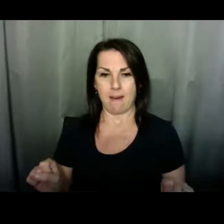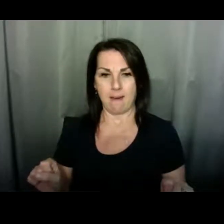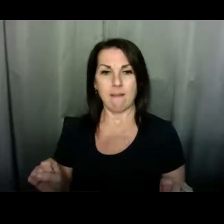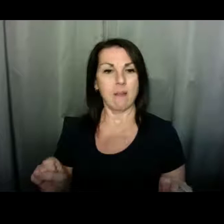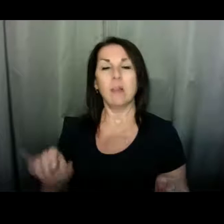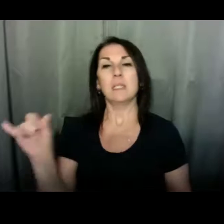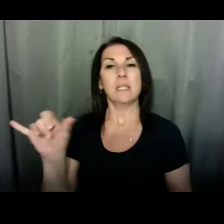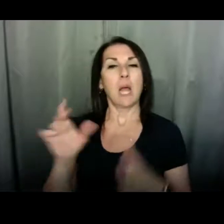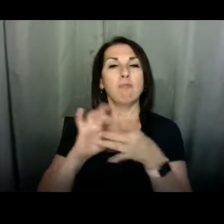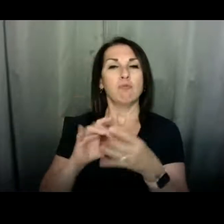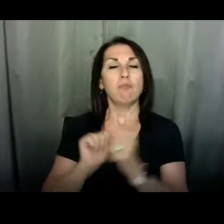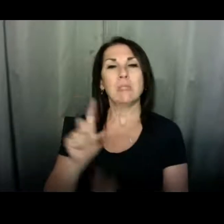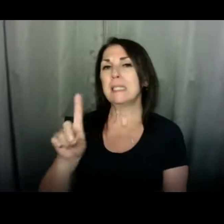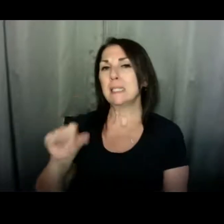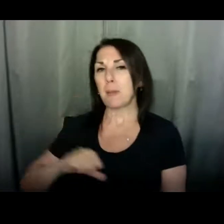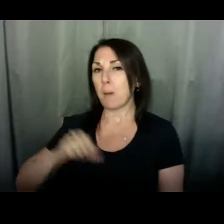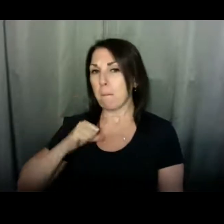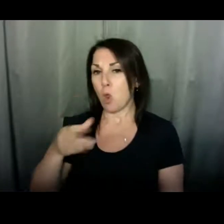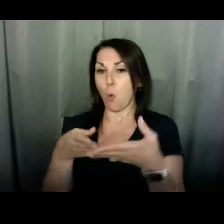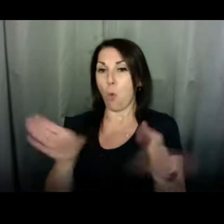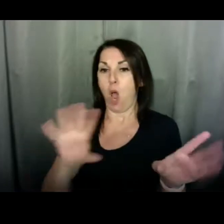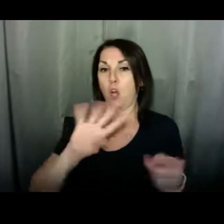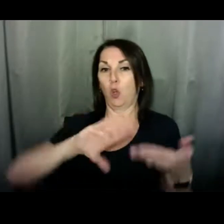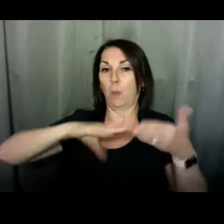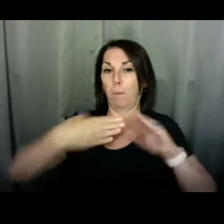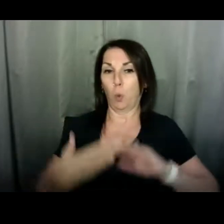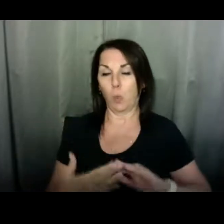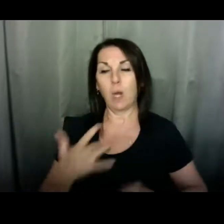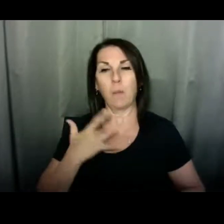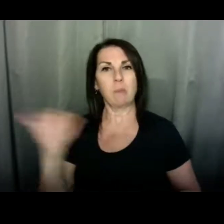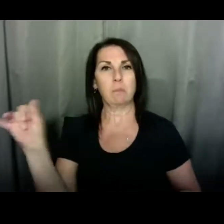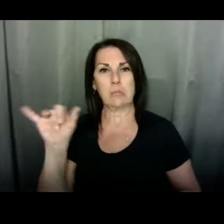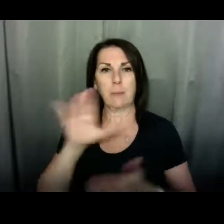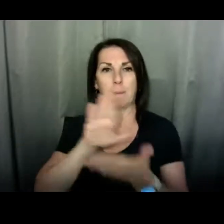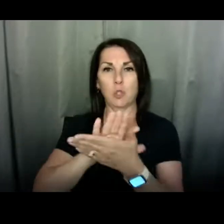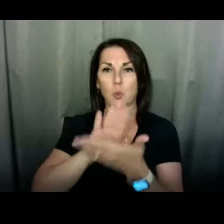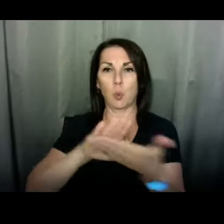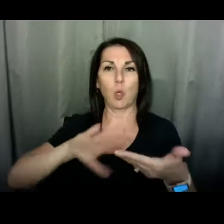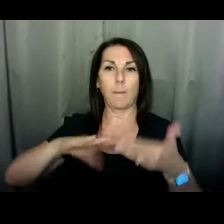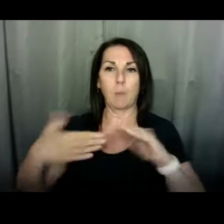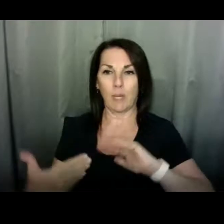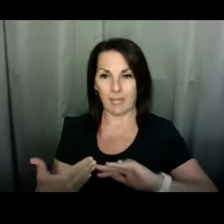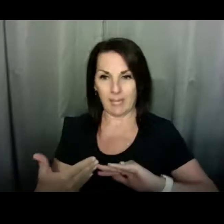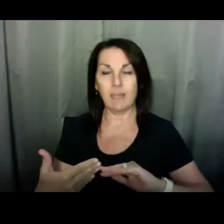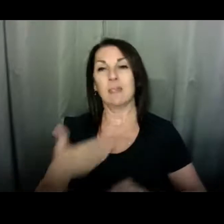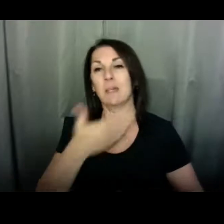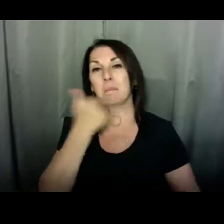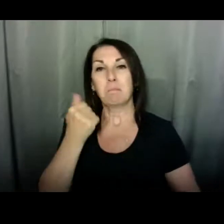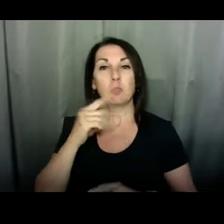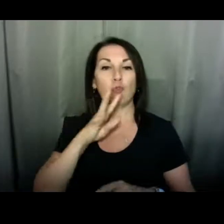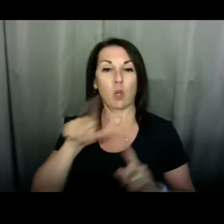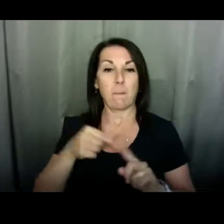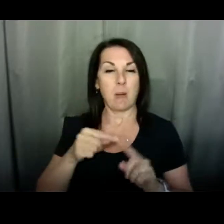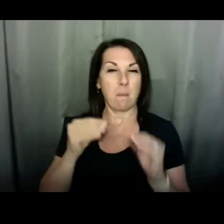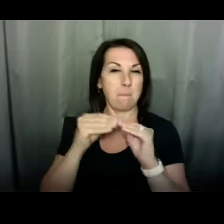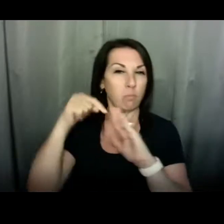doing in the wider community. But we feel that the school community can also do this. And we're going to be talking a little bit about that later on